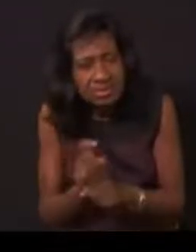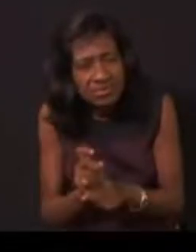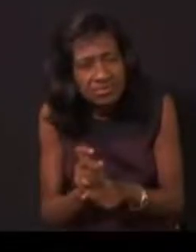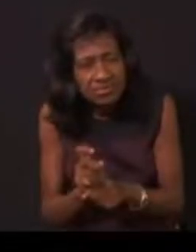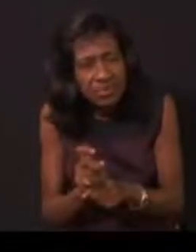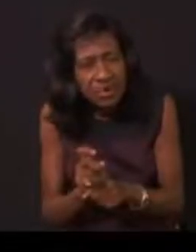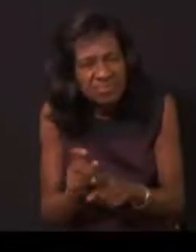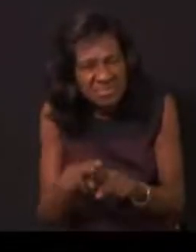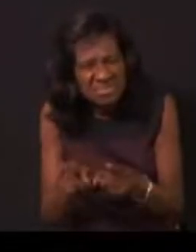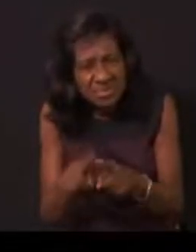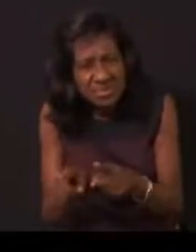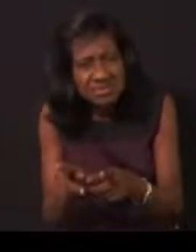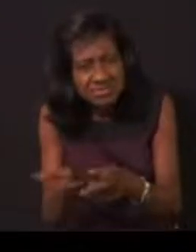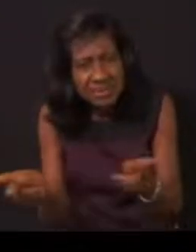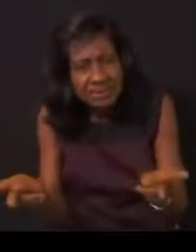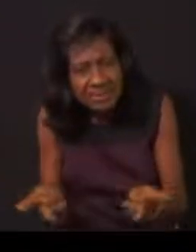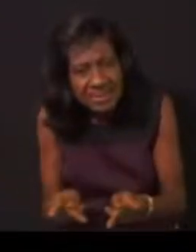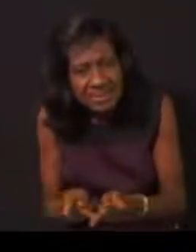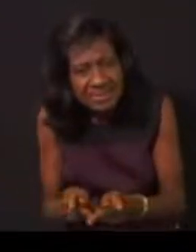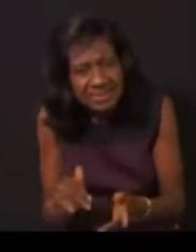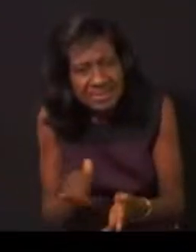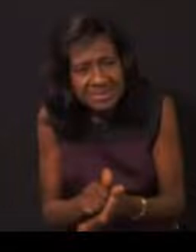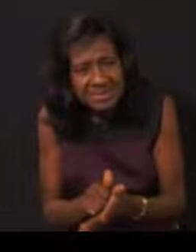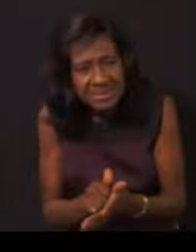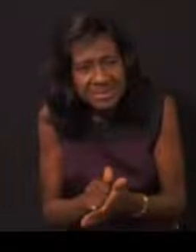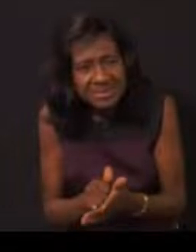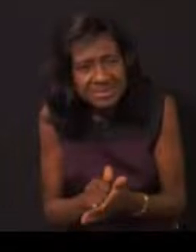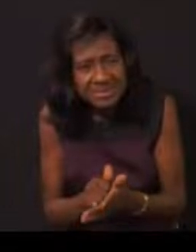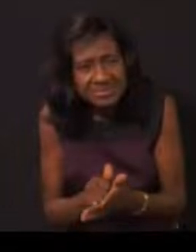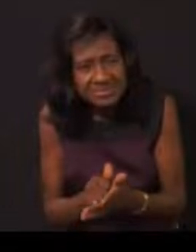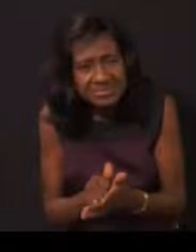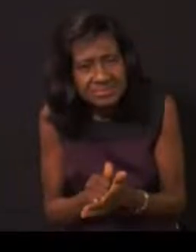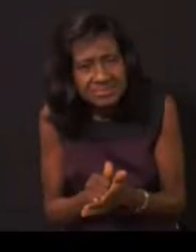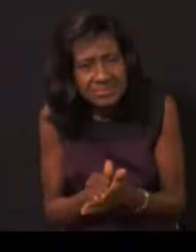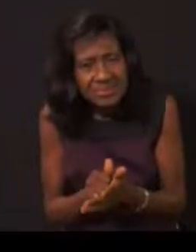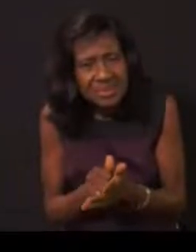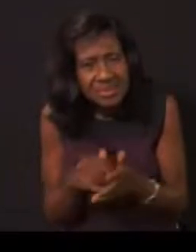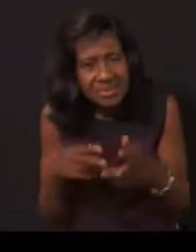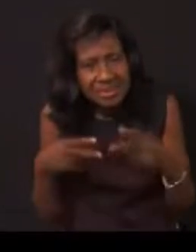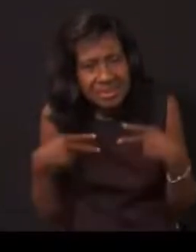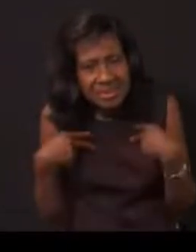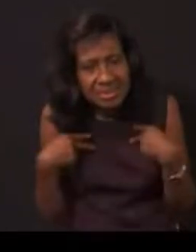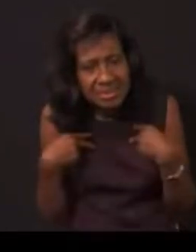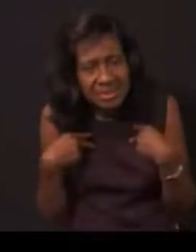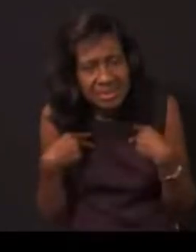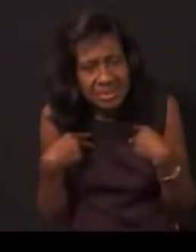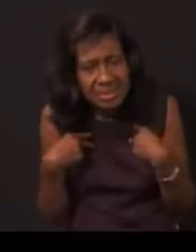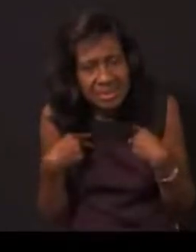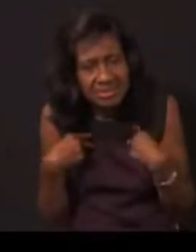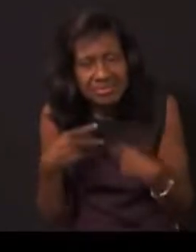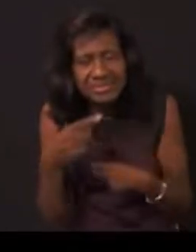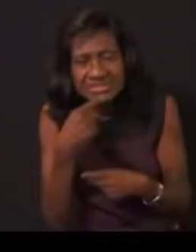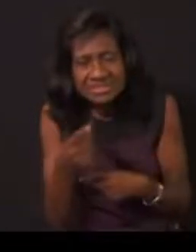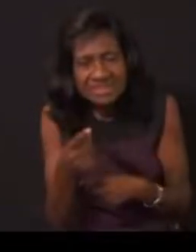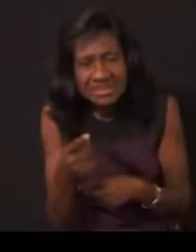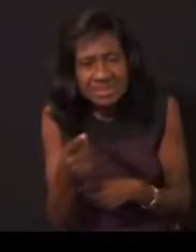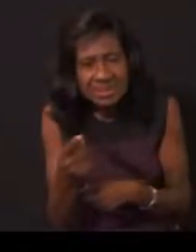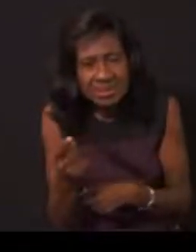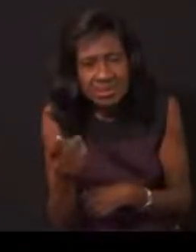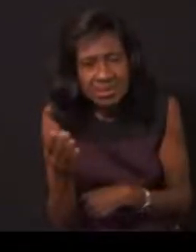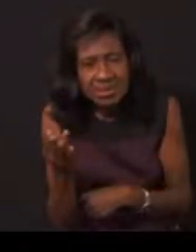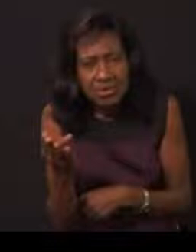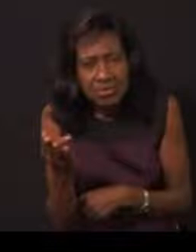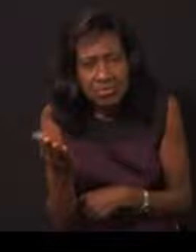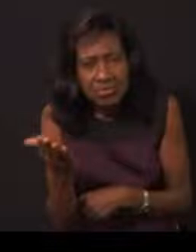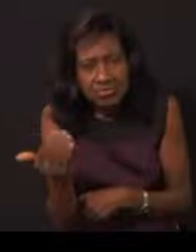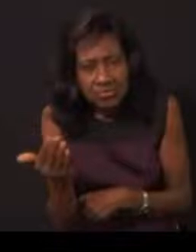law firms or banks or others, that they were given a deadline based around the phased reopening plan, around the 14th or 15th of